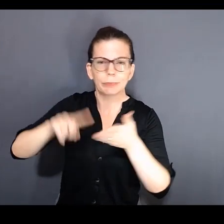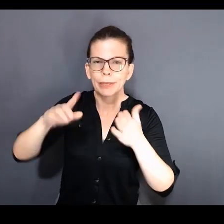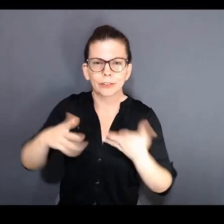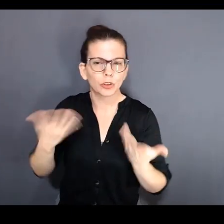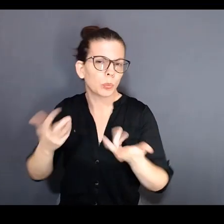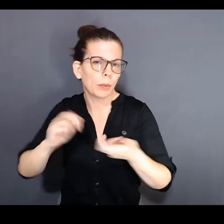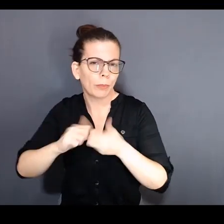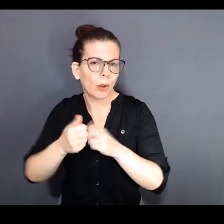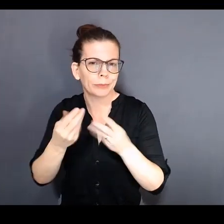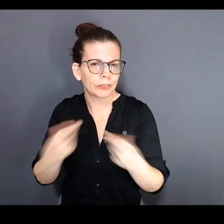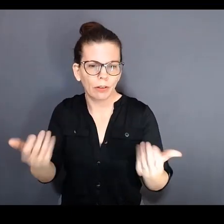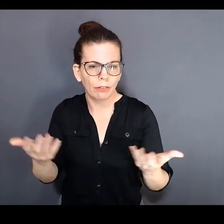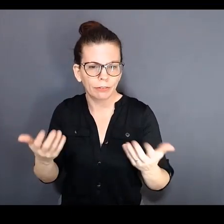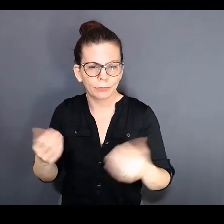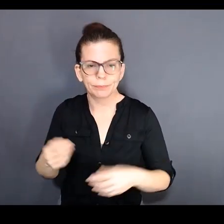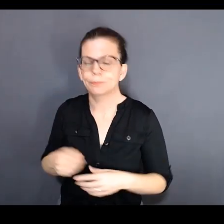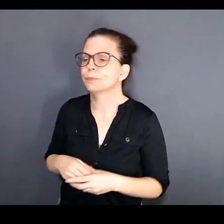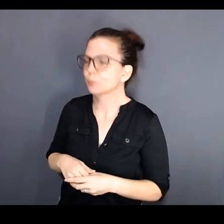solving?